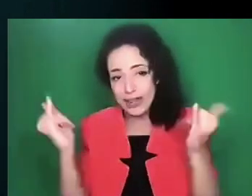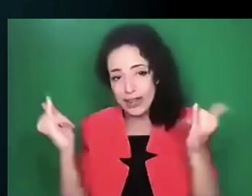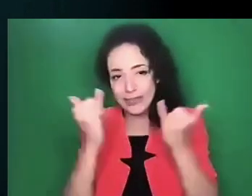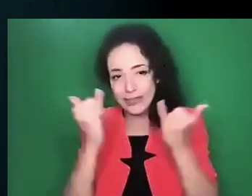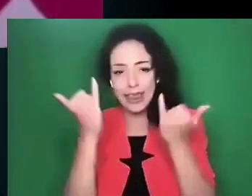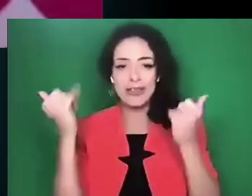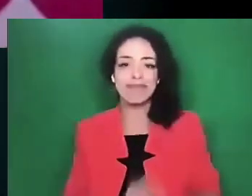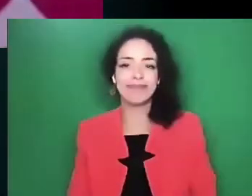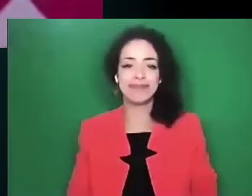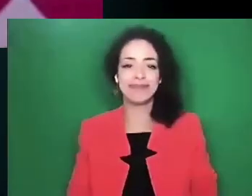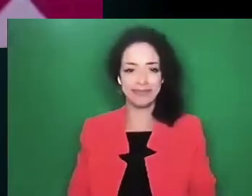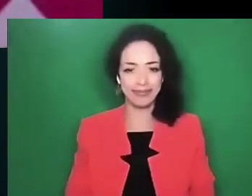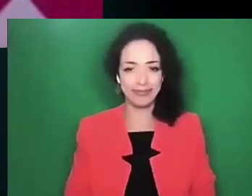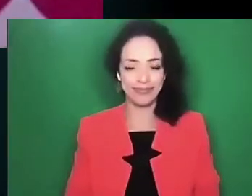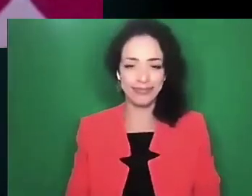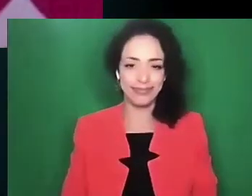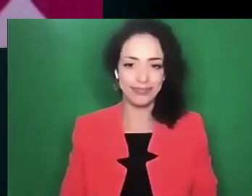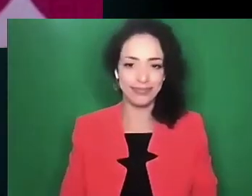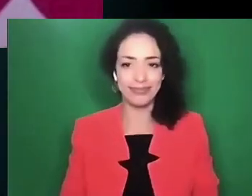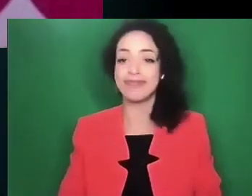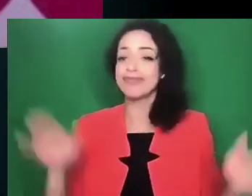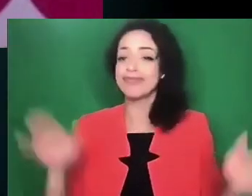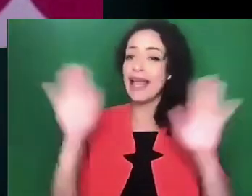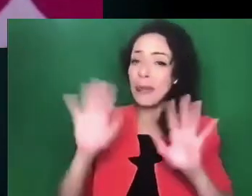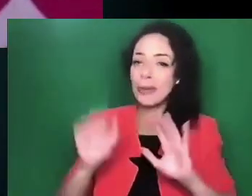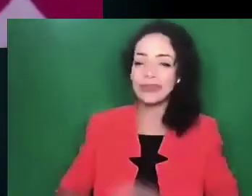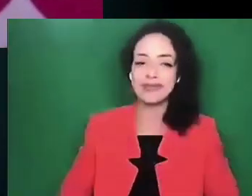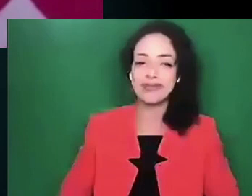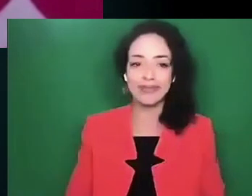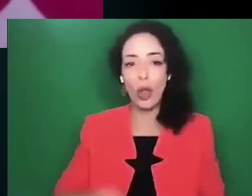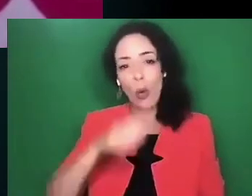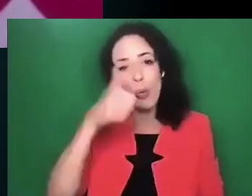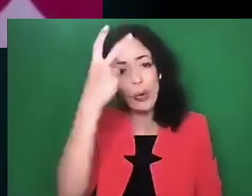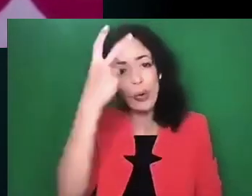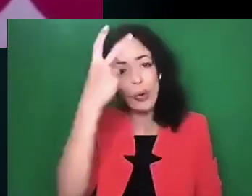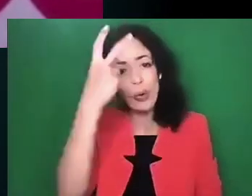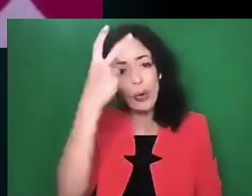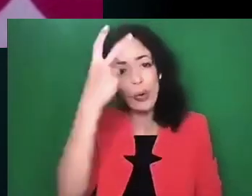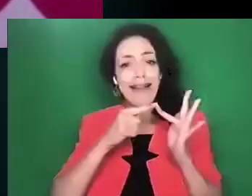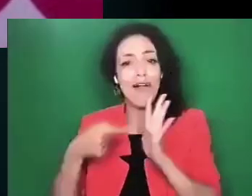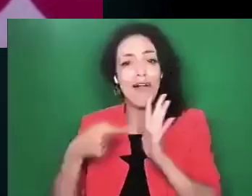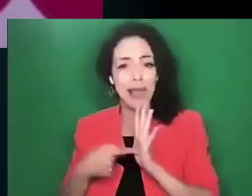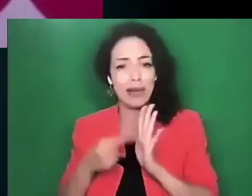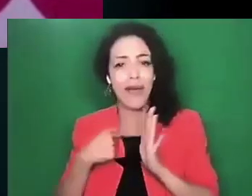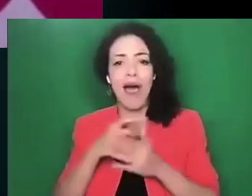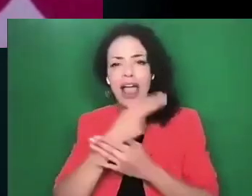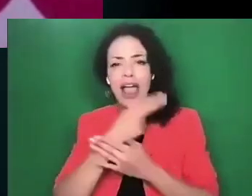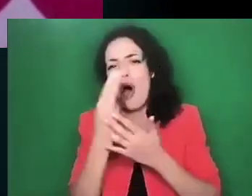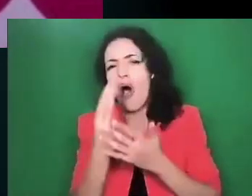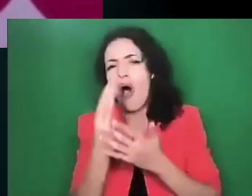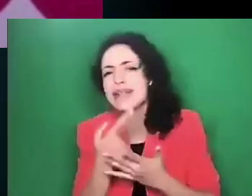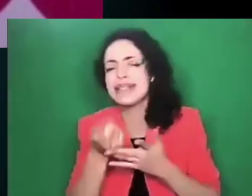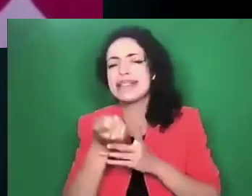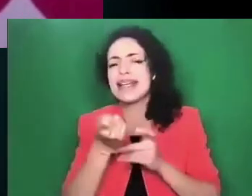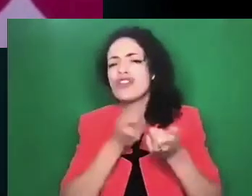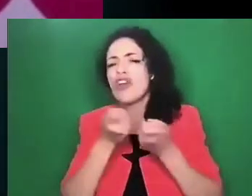Hello and good evening. And I'm Eckhart Thiemann, I'm the artistic director of Shubbak, and what a fantastic discussion